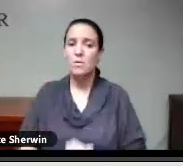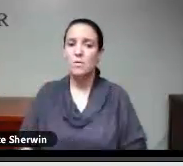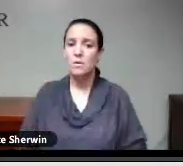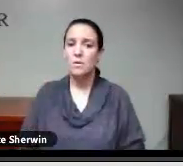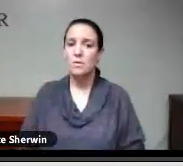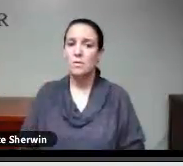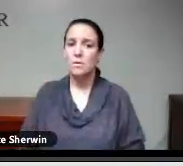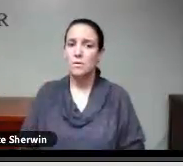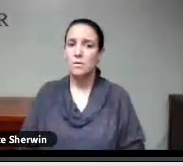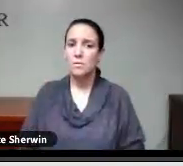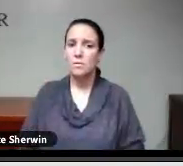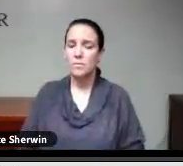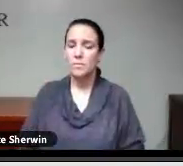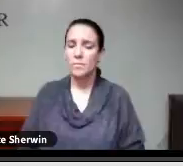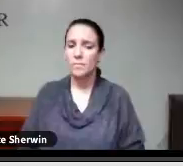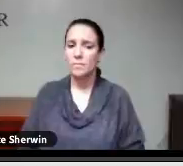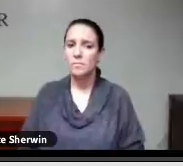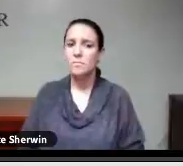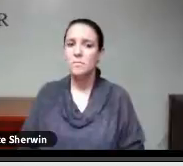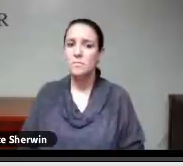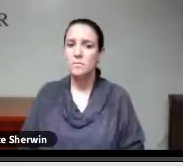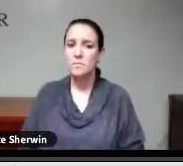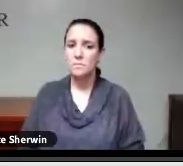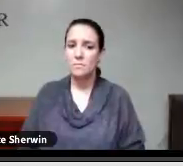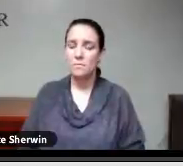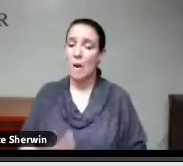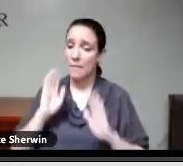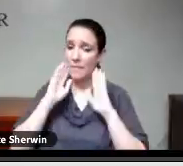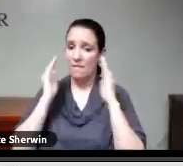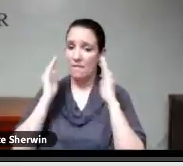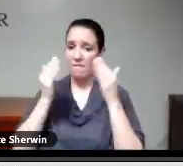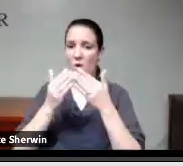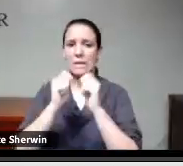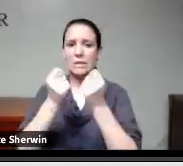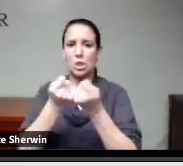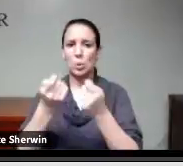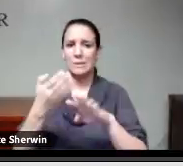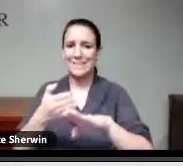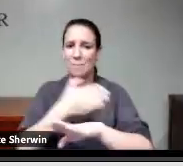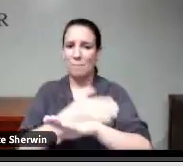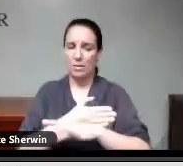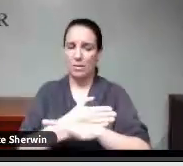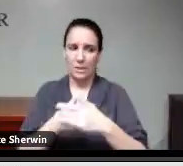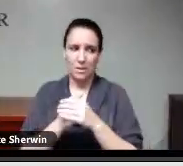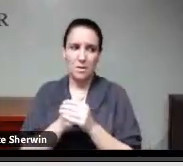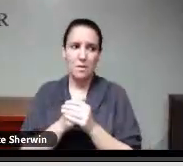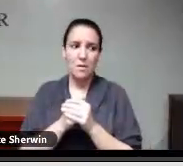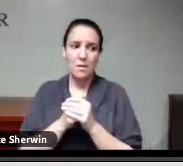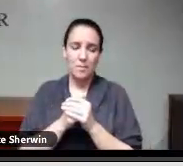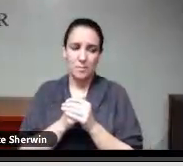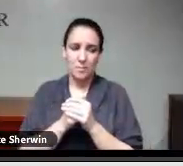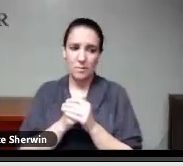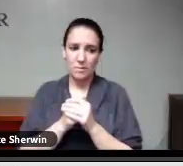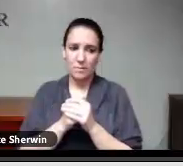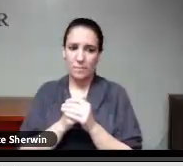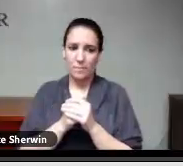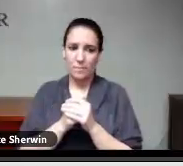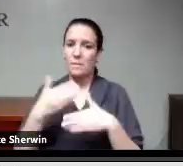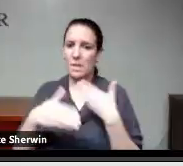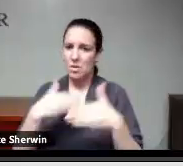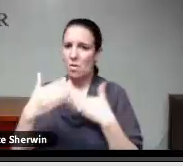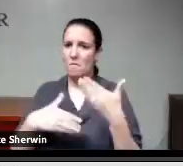new positions, and then they focused a lot on team building. And that's just some of the things that they did. And then over the course of 2 or